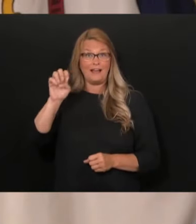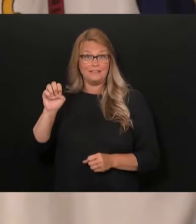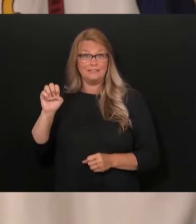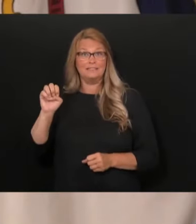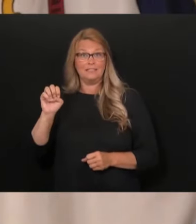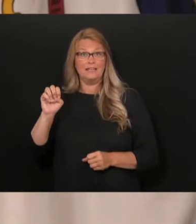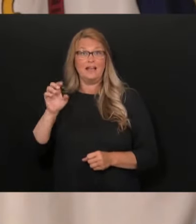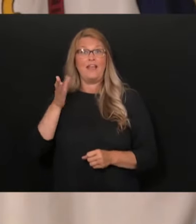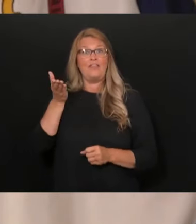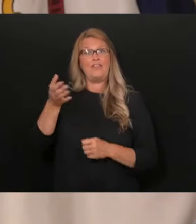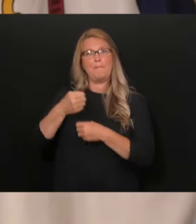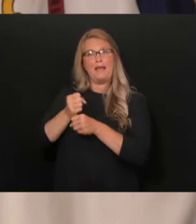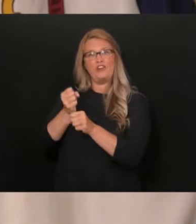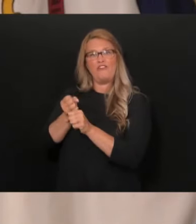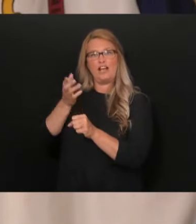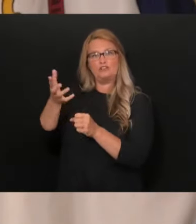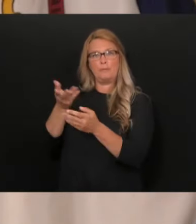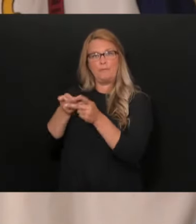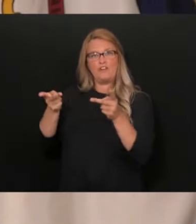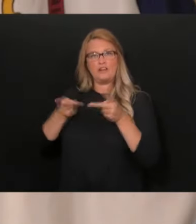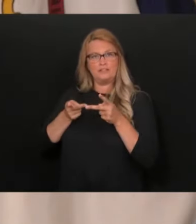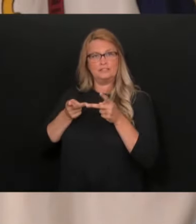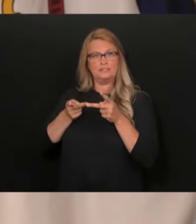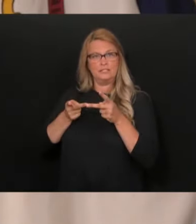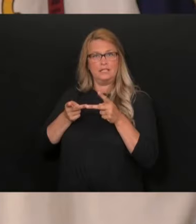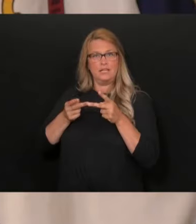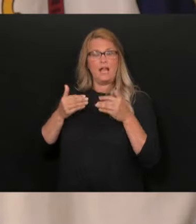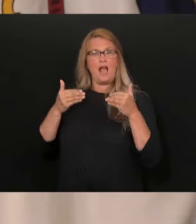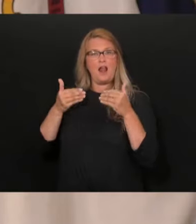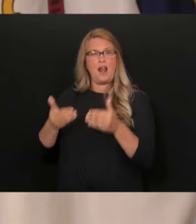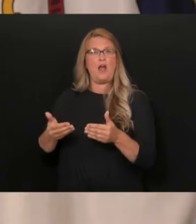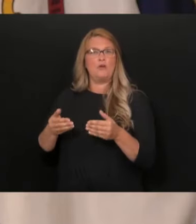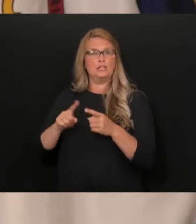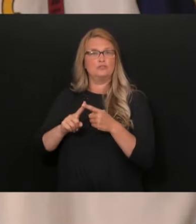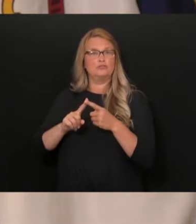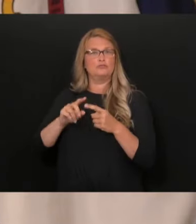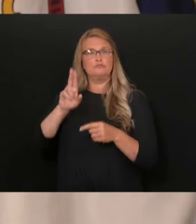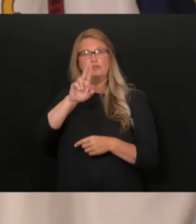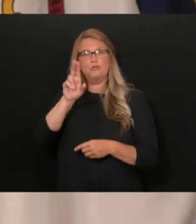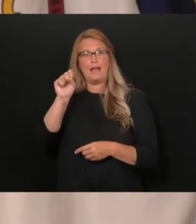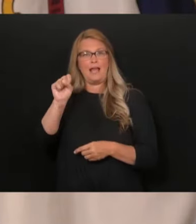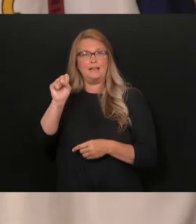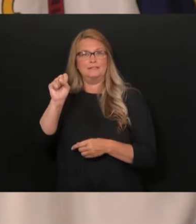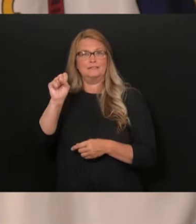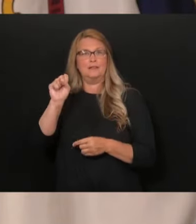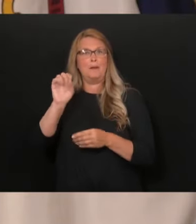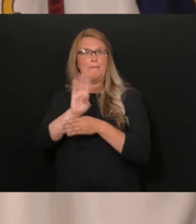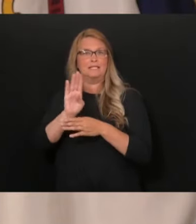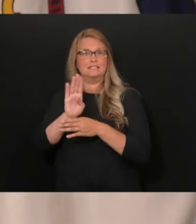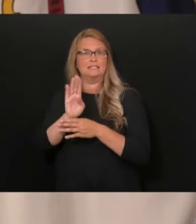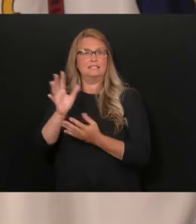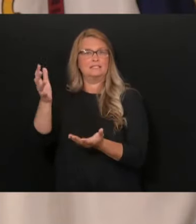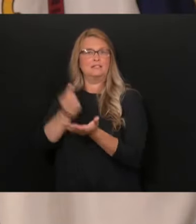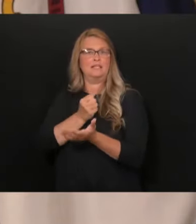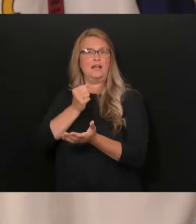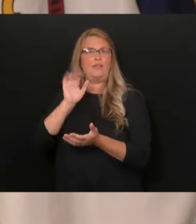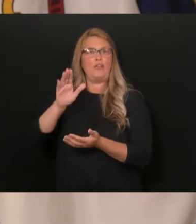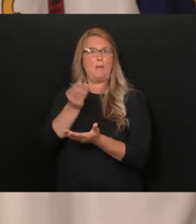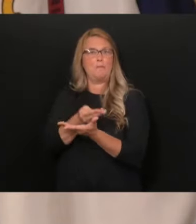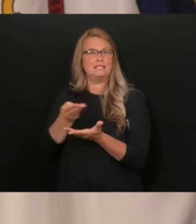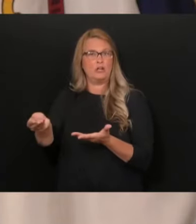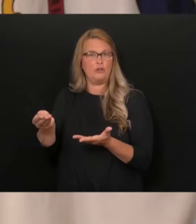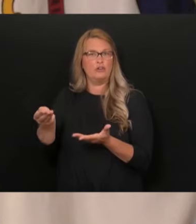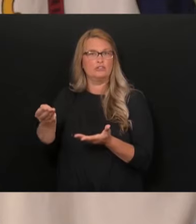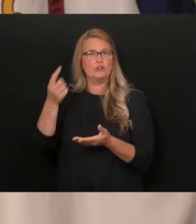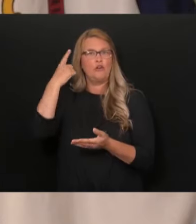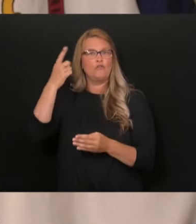existing manufacturing facility, enabling U.S. companies to access domestic high-grade graphite material for